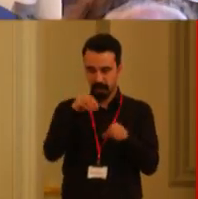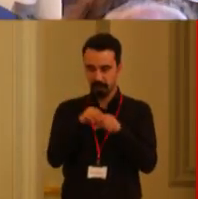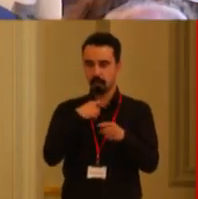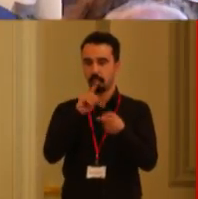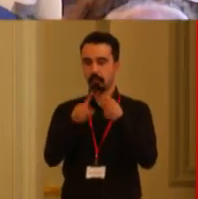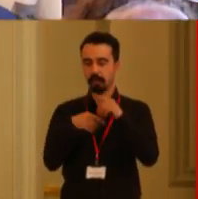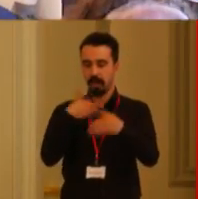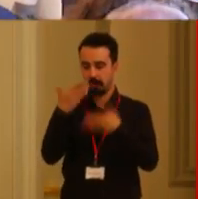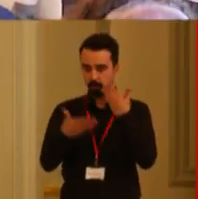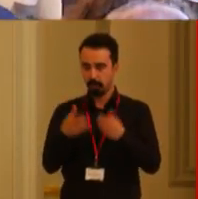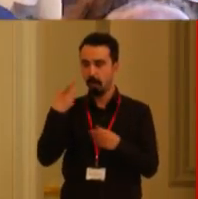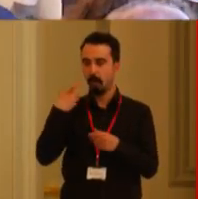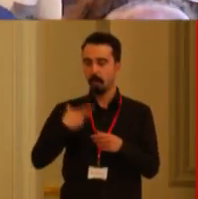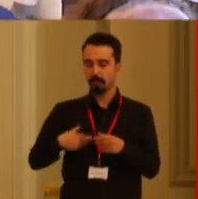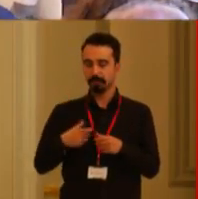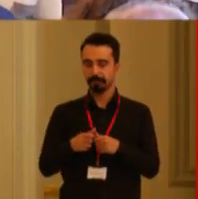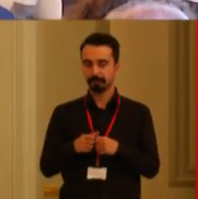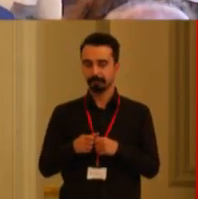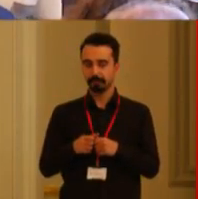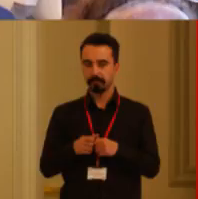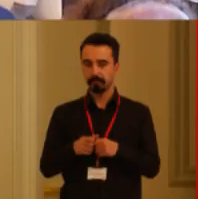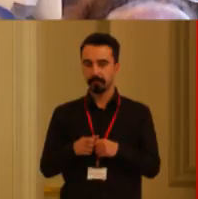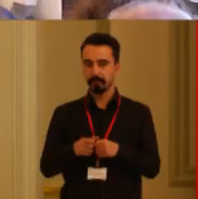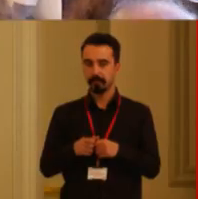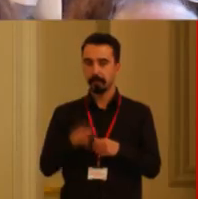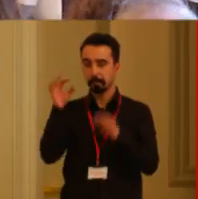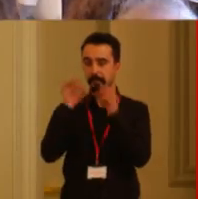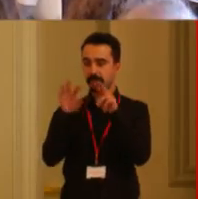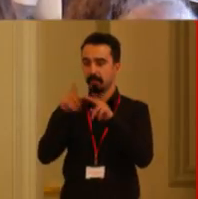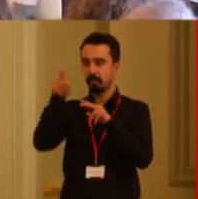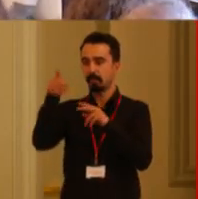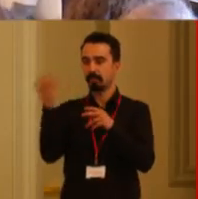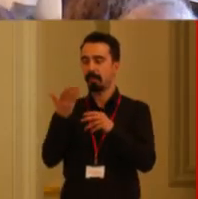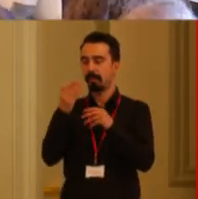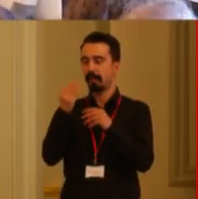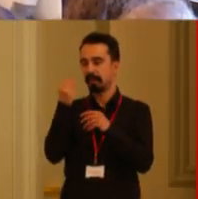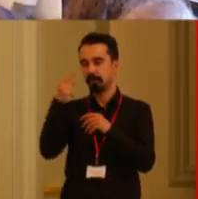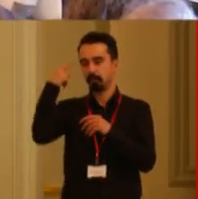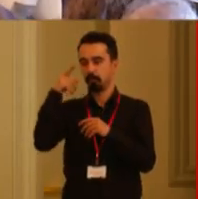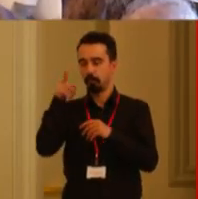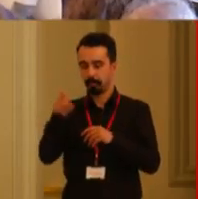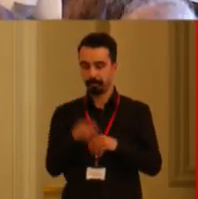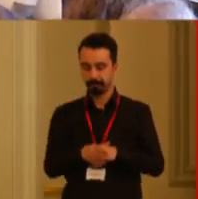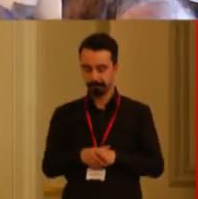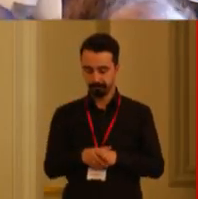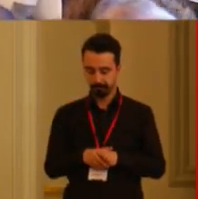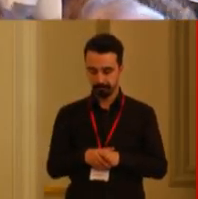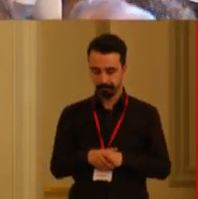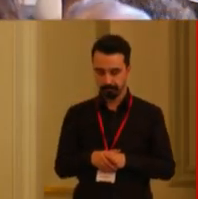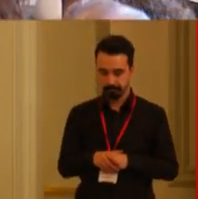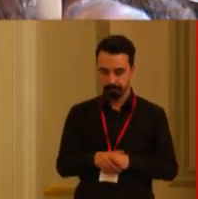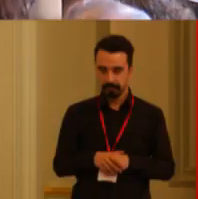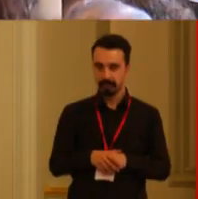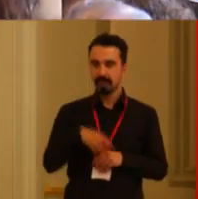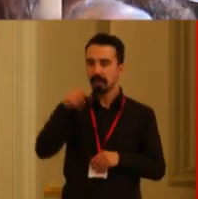policy. Like, maybe we're still not that very optimistic with regards to the